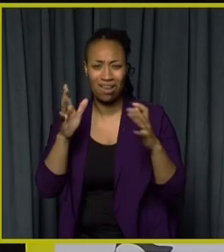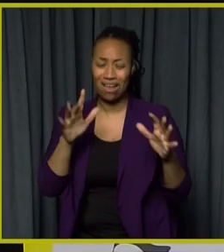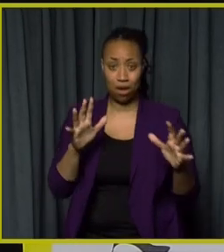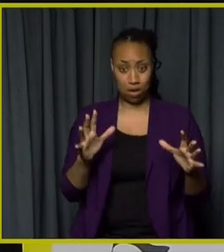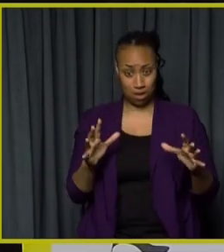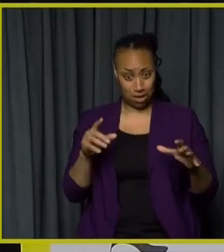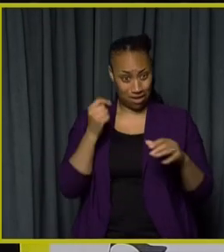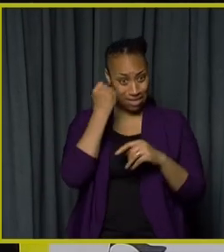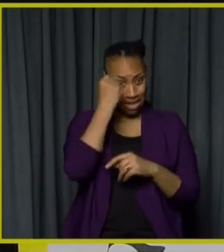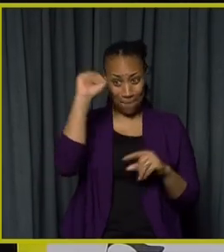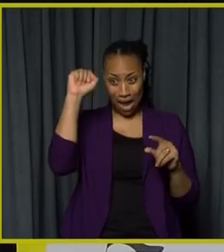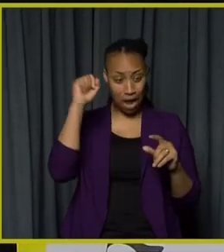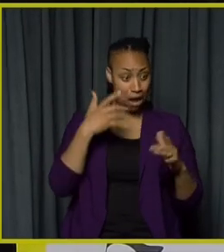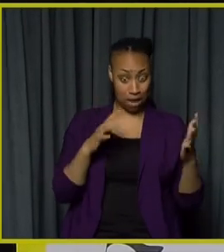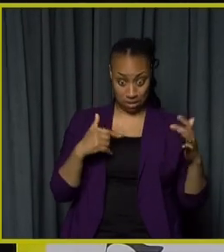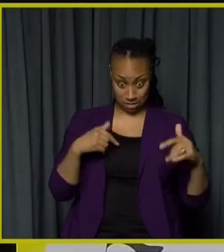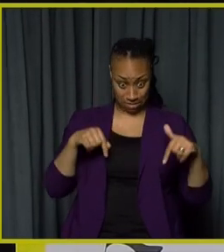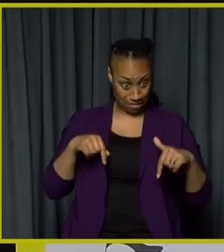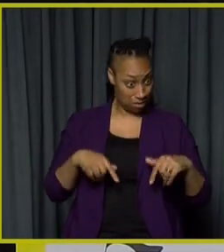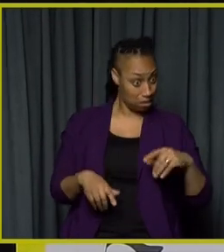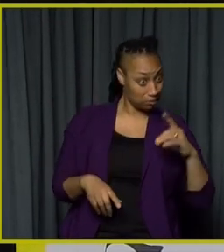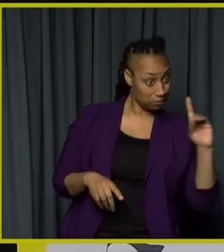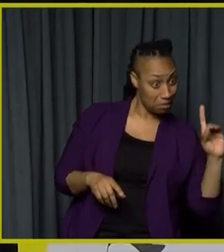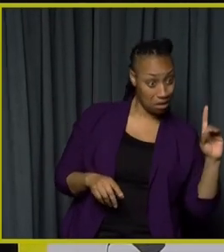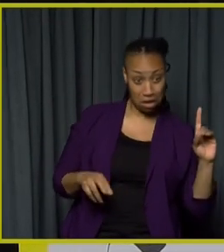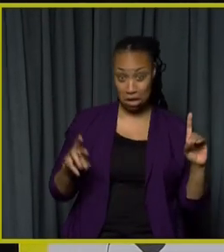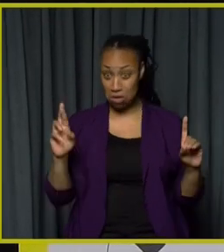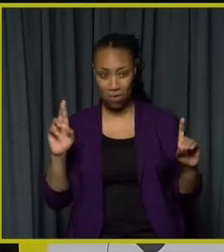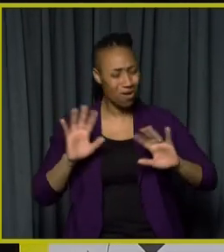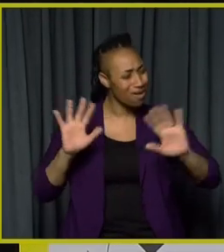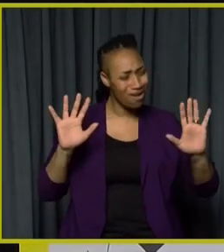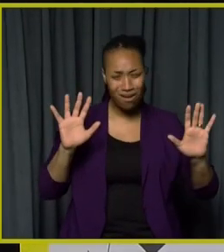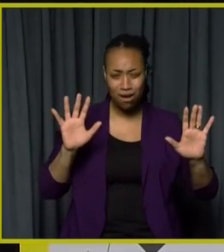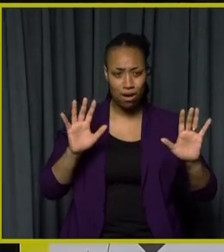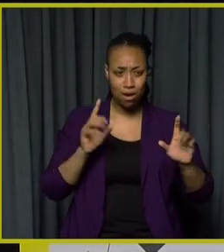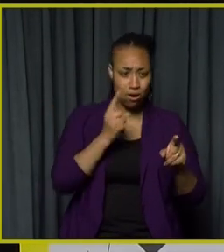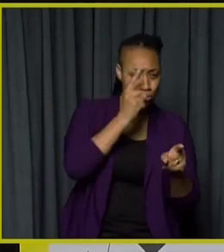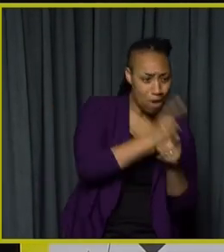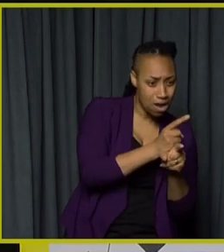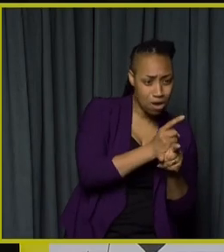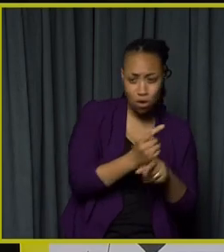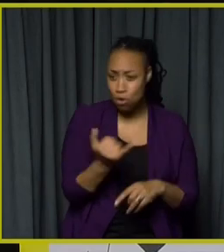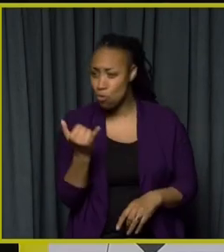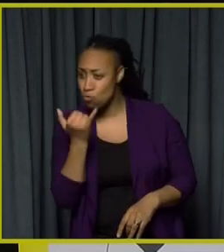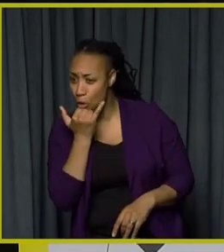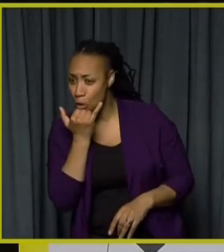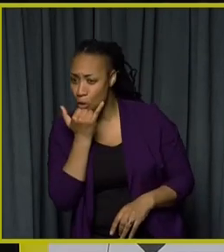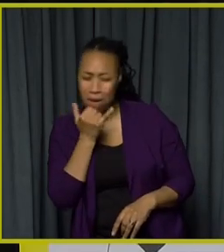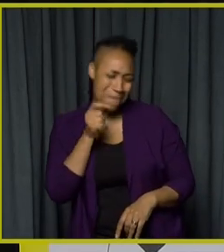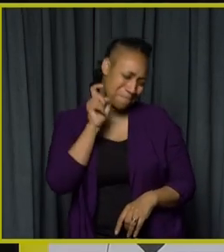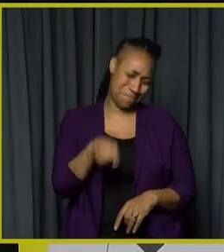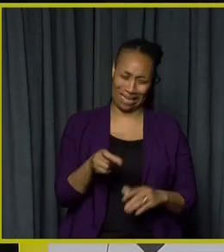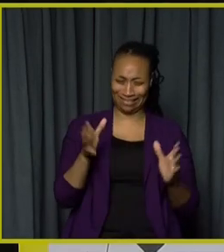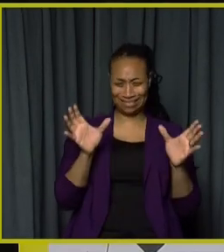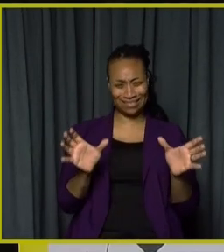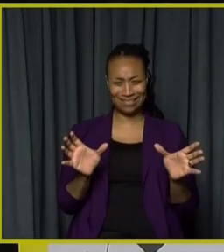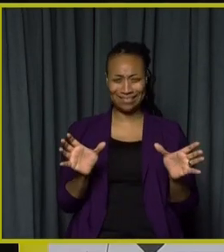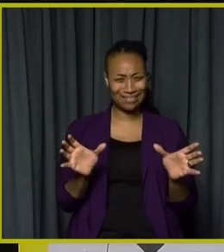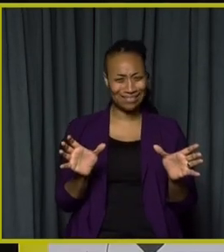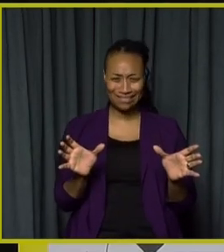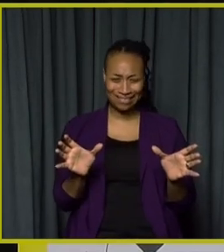political. This is not about left versus right. This is about right versus